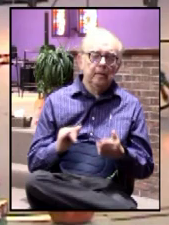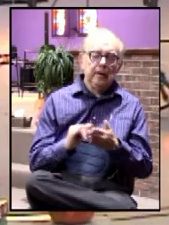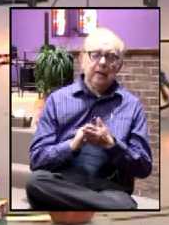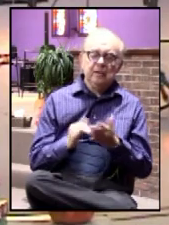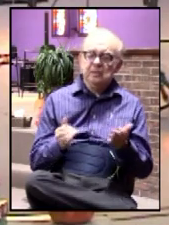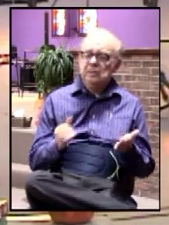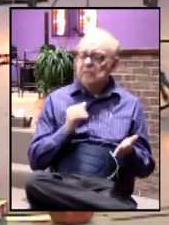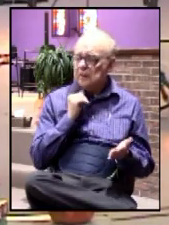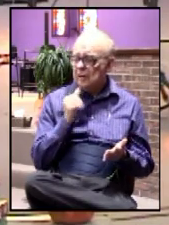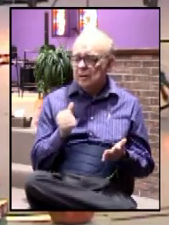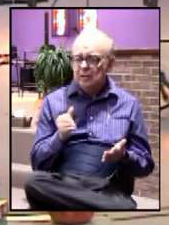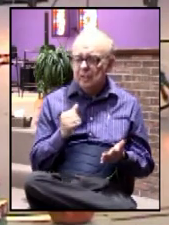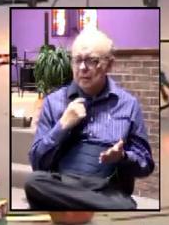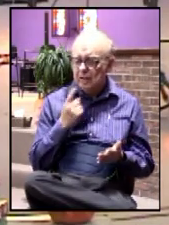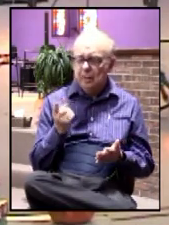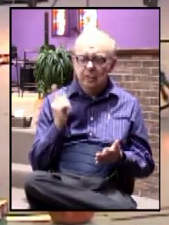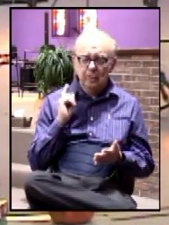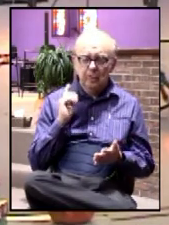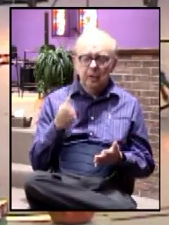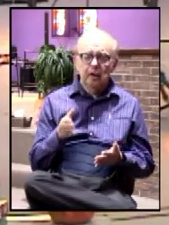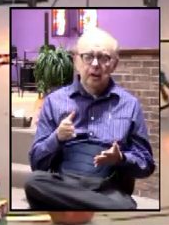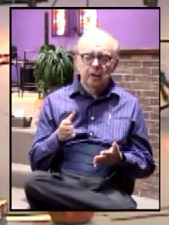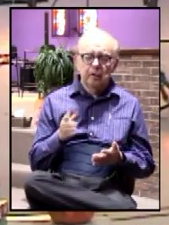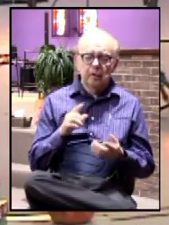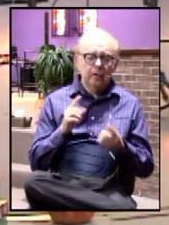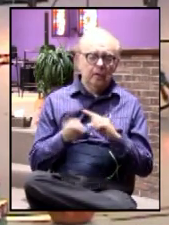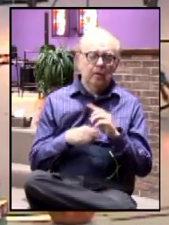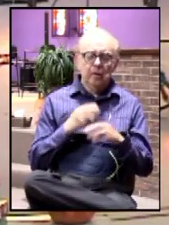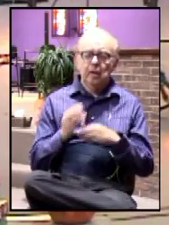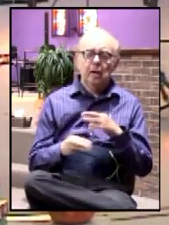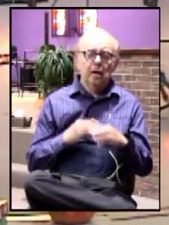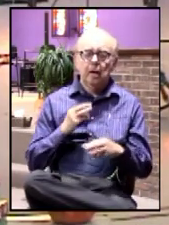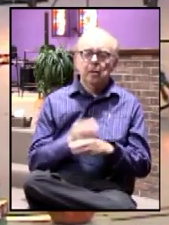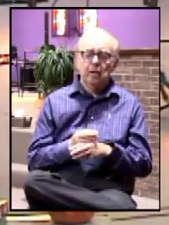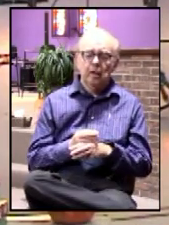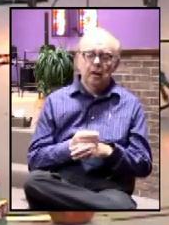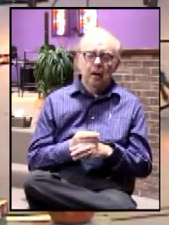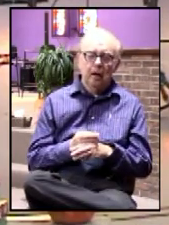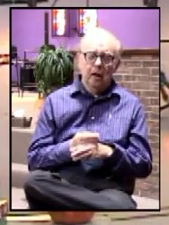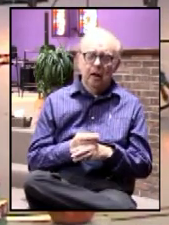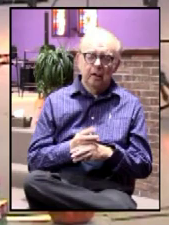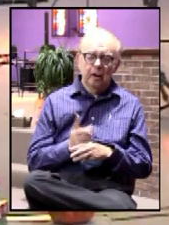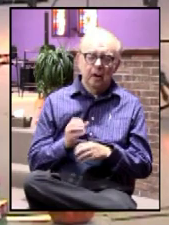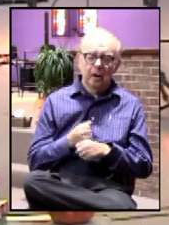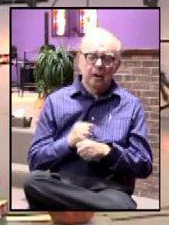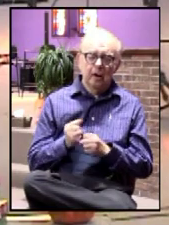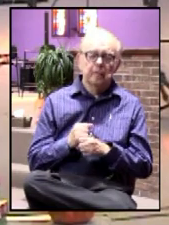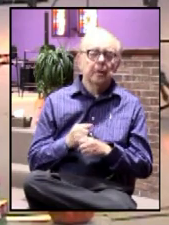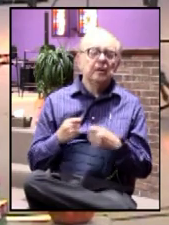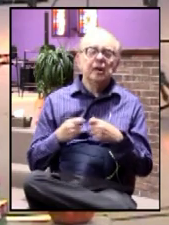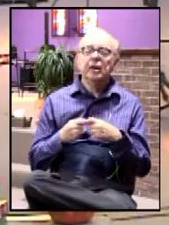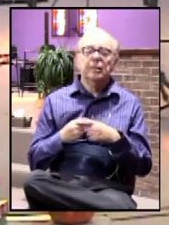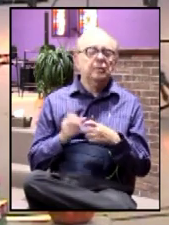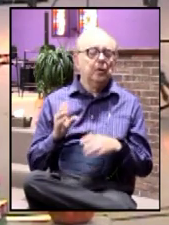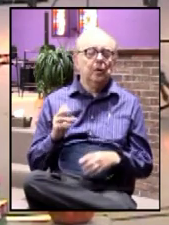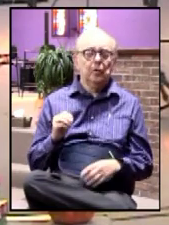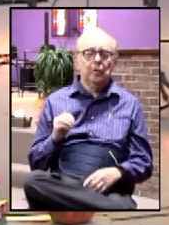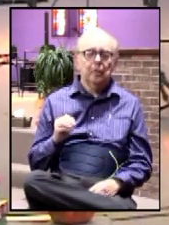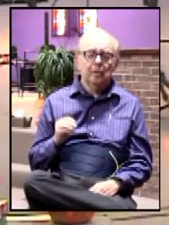That doesn't say that you're going to change the world by creating electricity